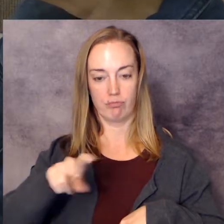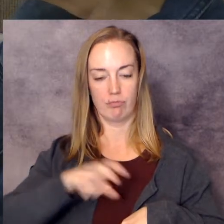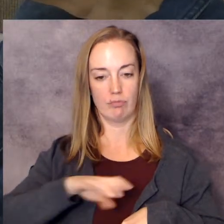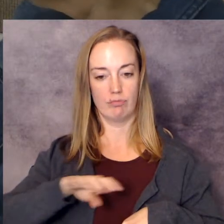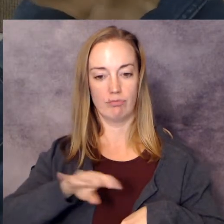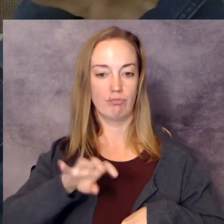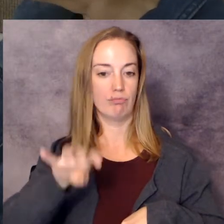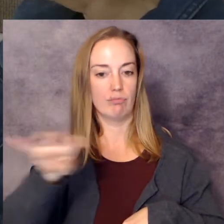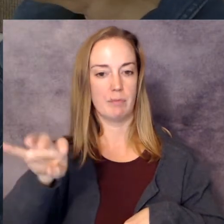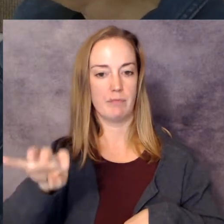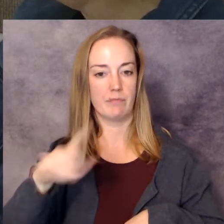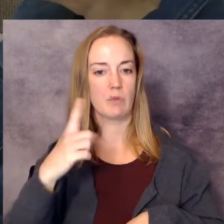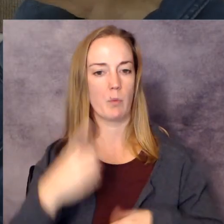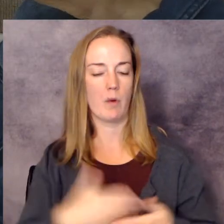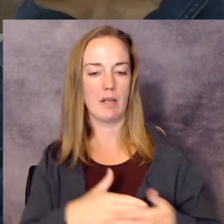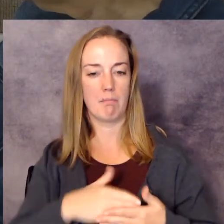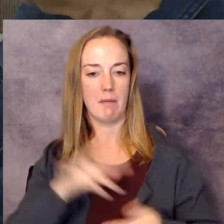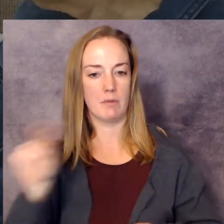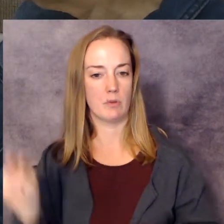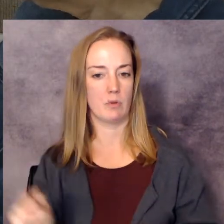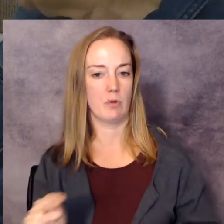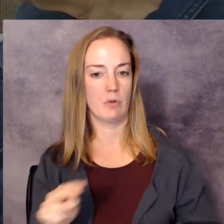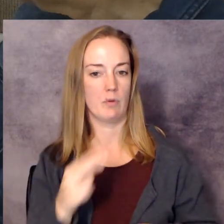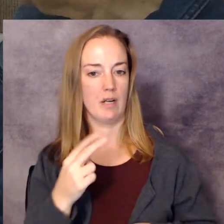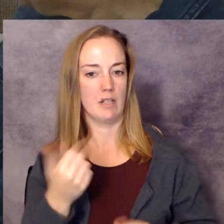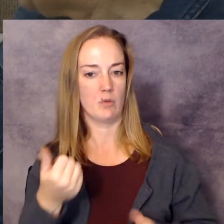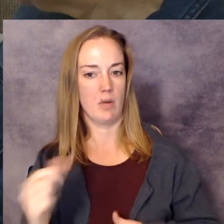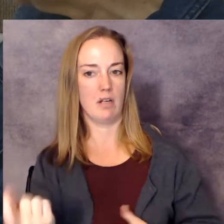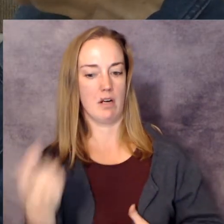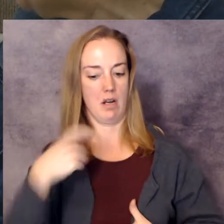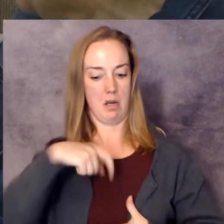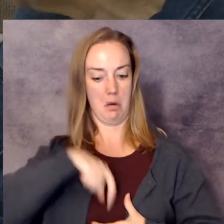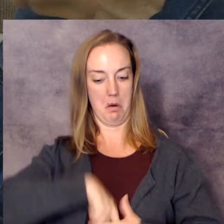away. One baby turned around and tried to